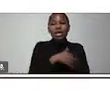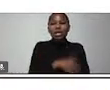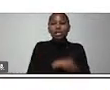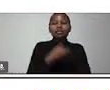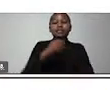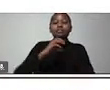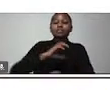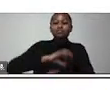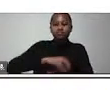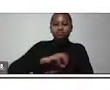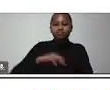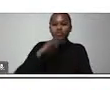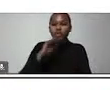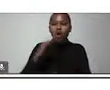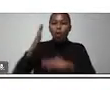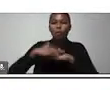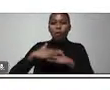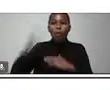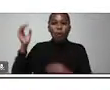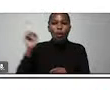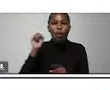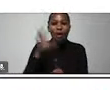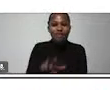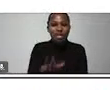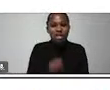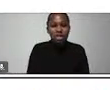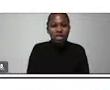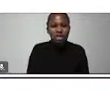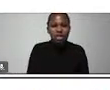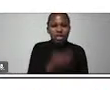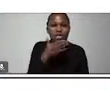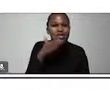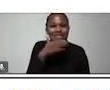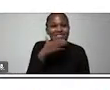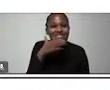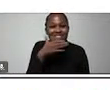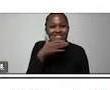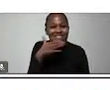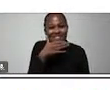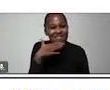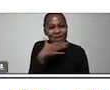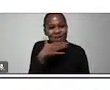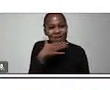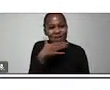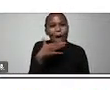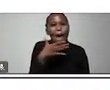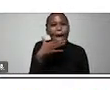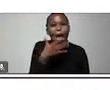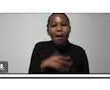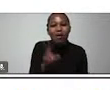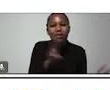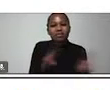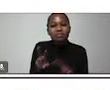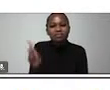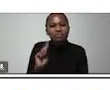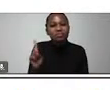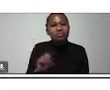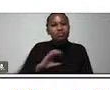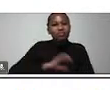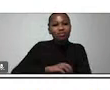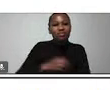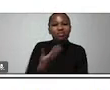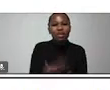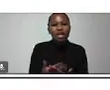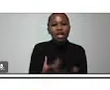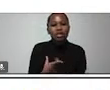affected actually by those. looking into what the province can actually